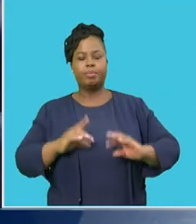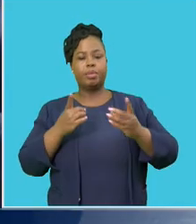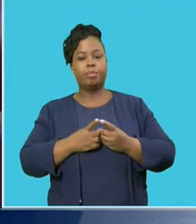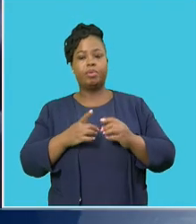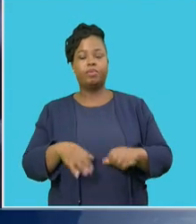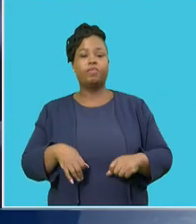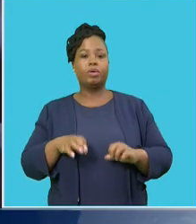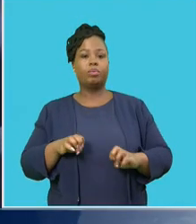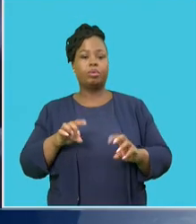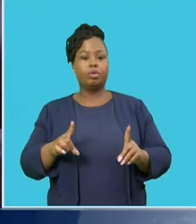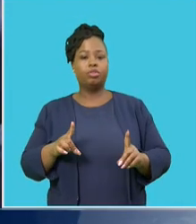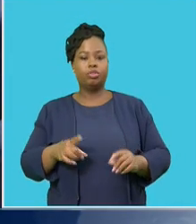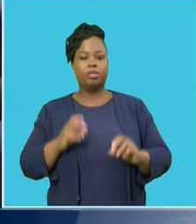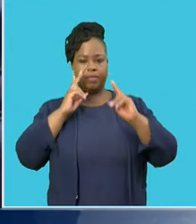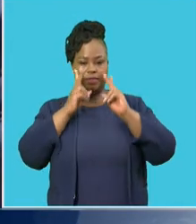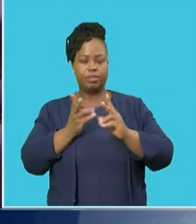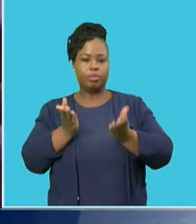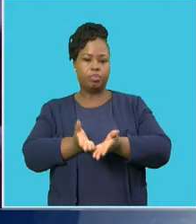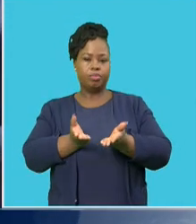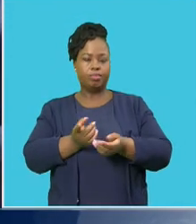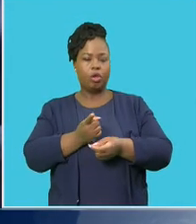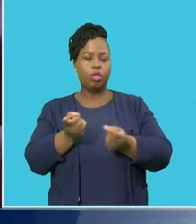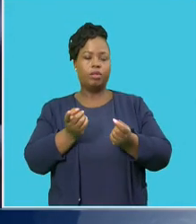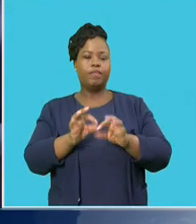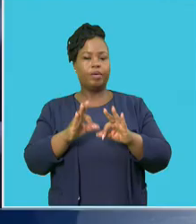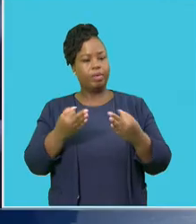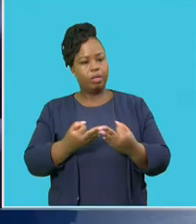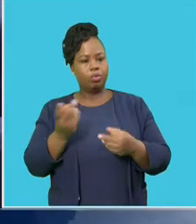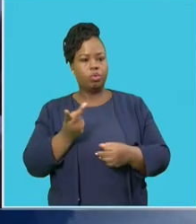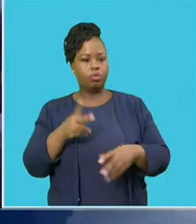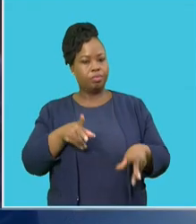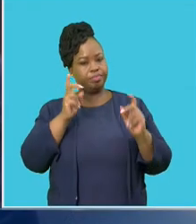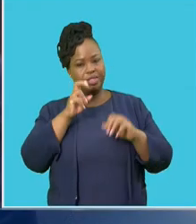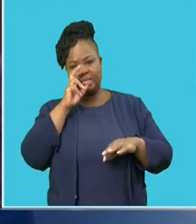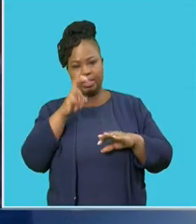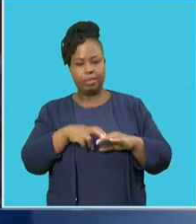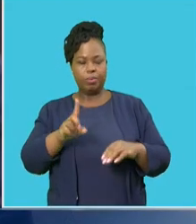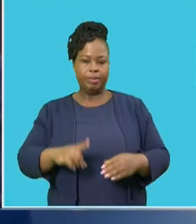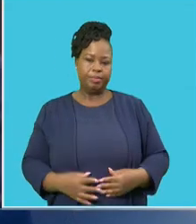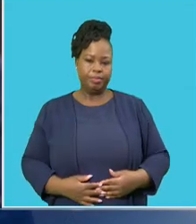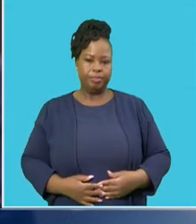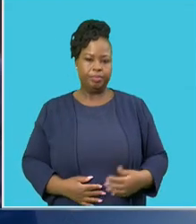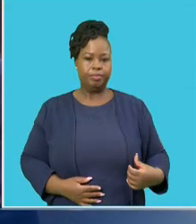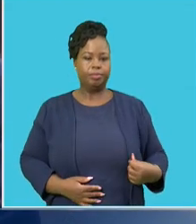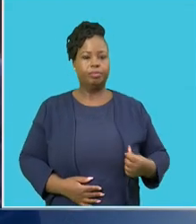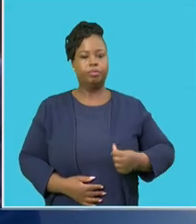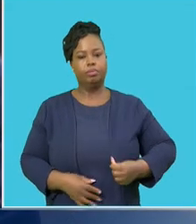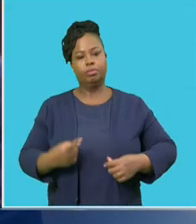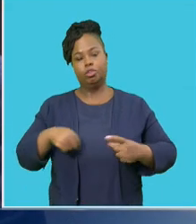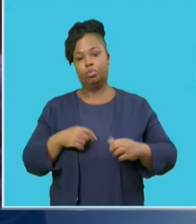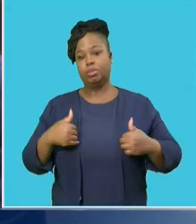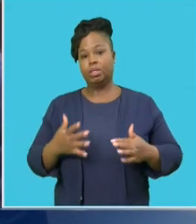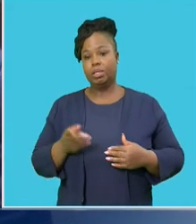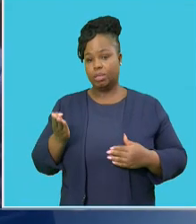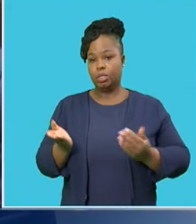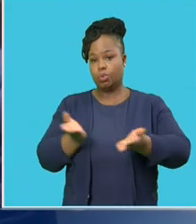Zuenza wa hambelele mdi ni ugeo ikalisa. Ganyenu kuzwa ektinga yomu. We started actually at the school